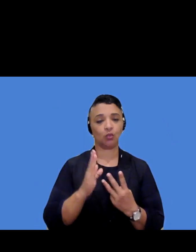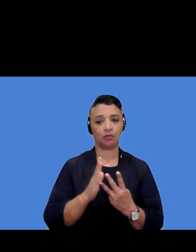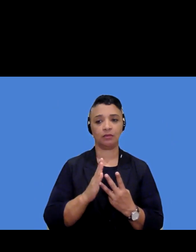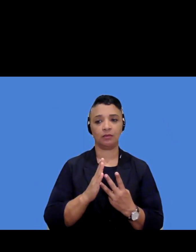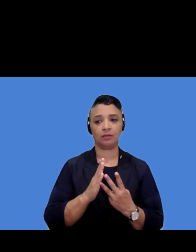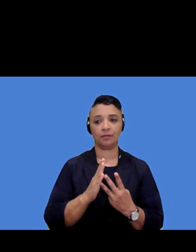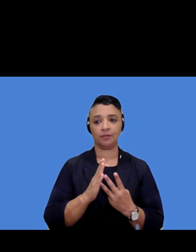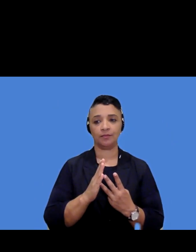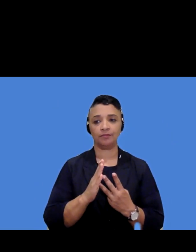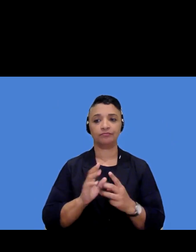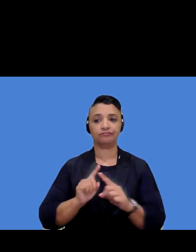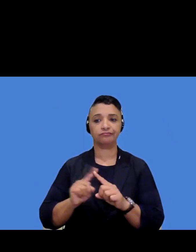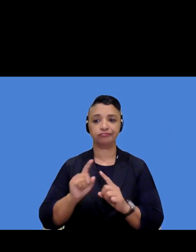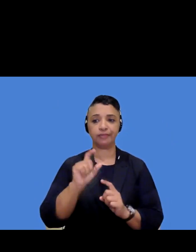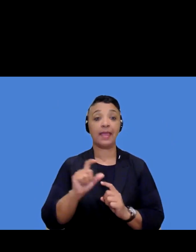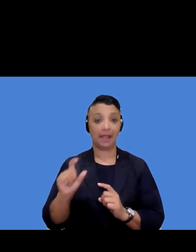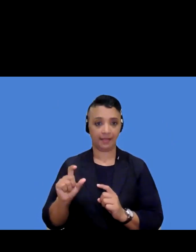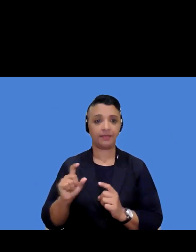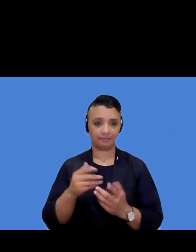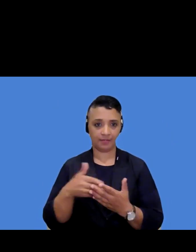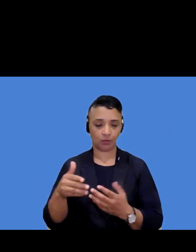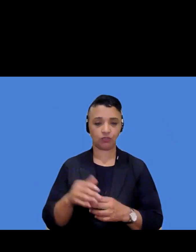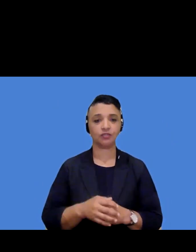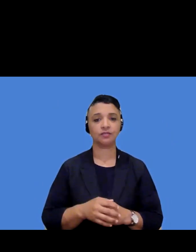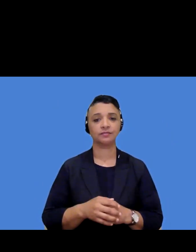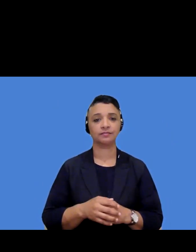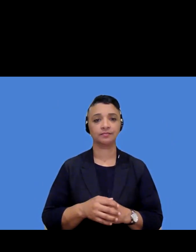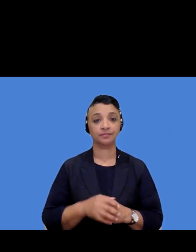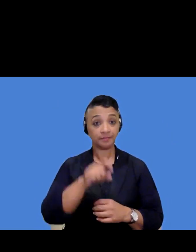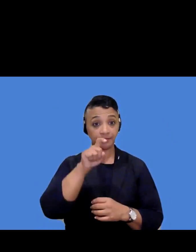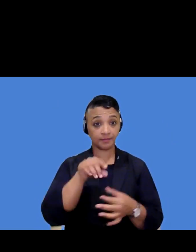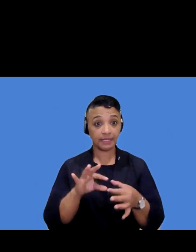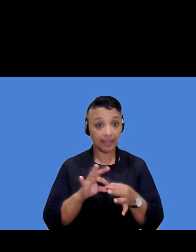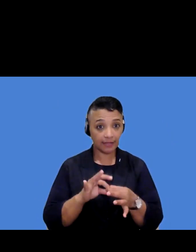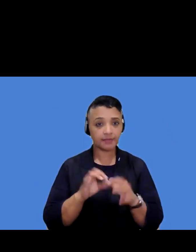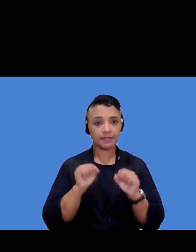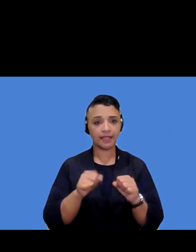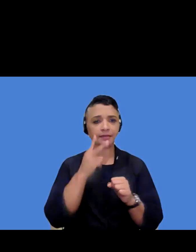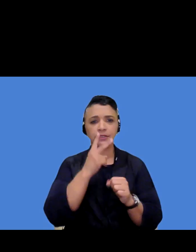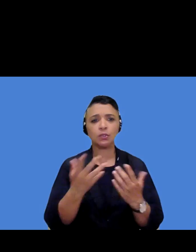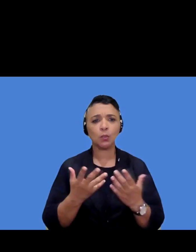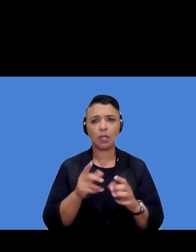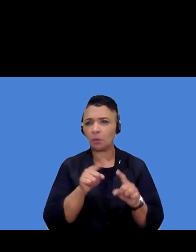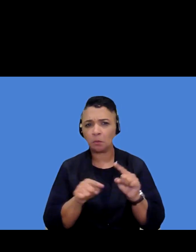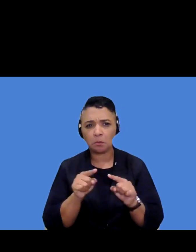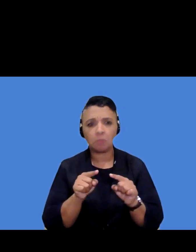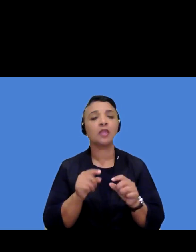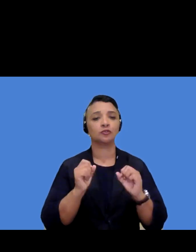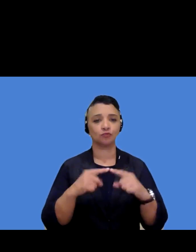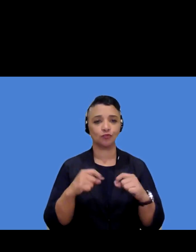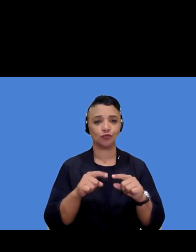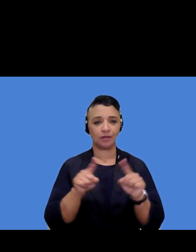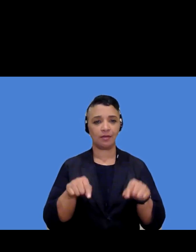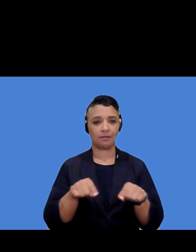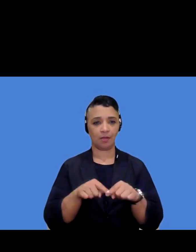If you need captions in the external window, the link will be added in the chat box. The interpretation